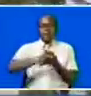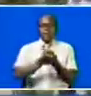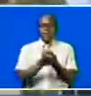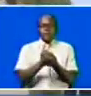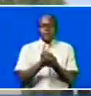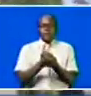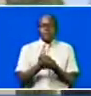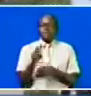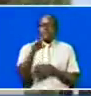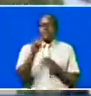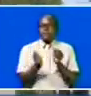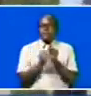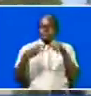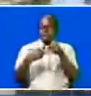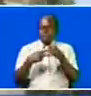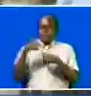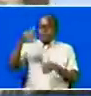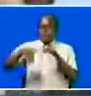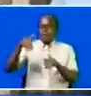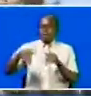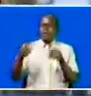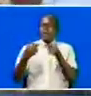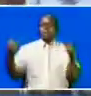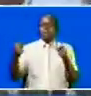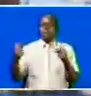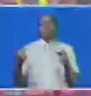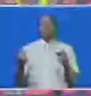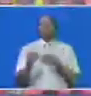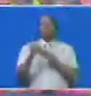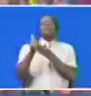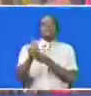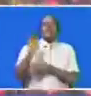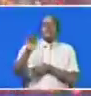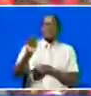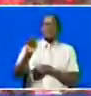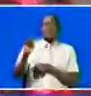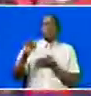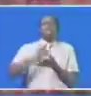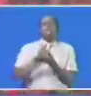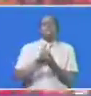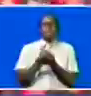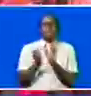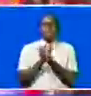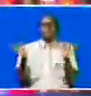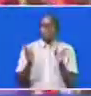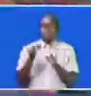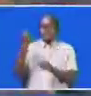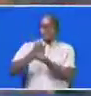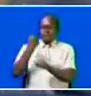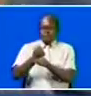in the run-up to the 2017 general election, opposition leaders had called for the lifestyle audits of public